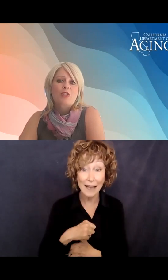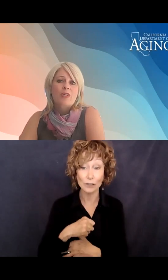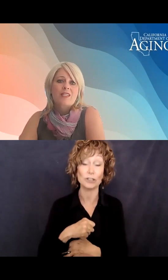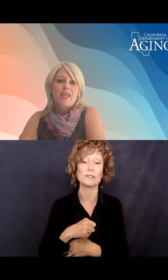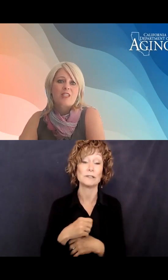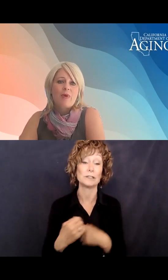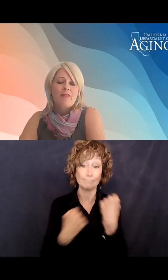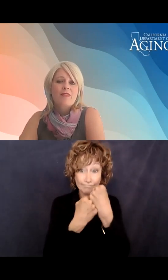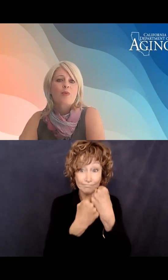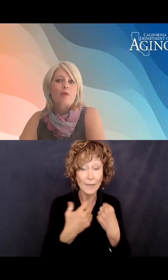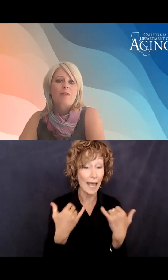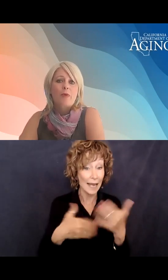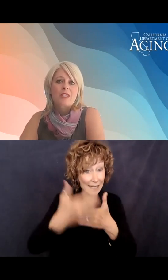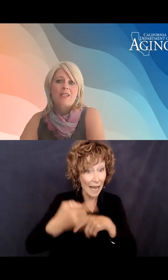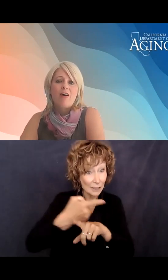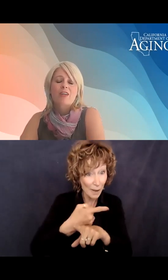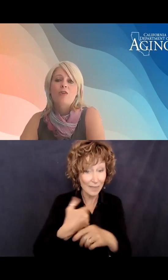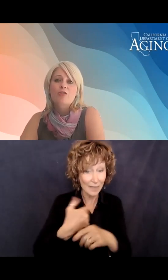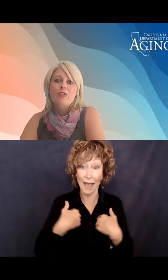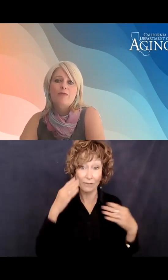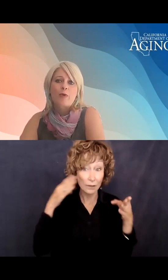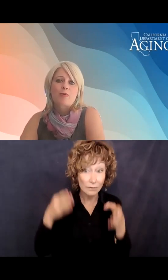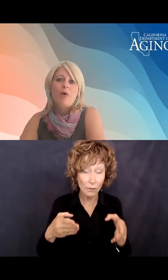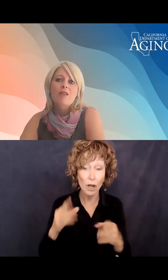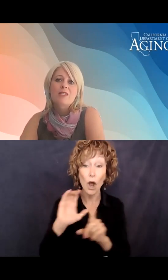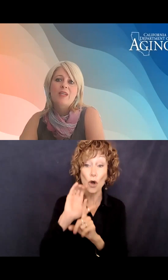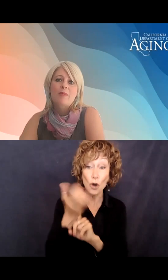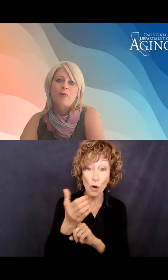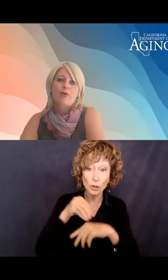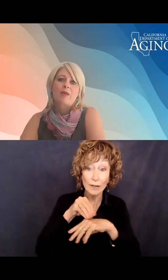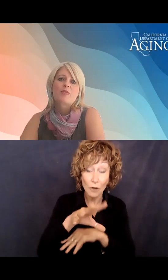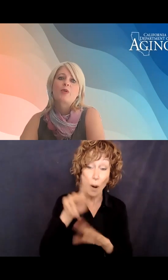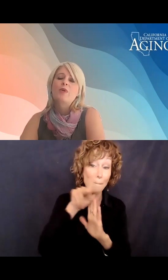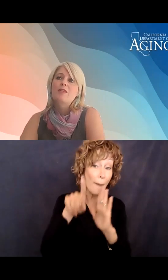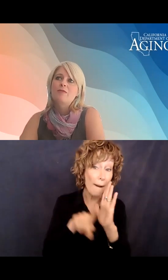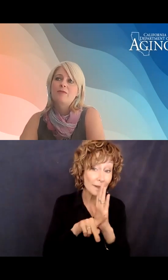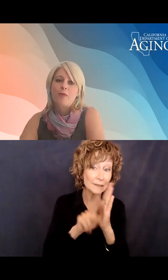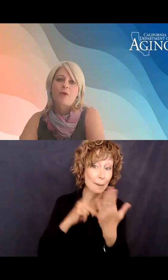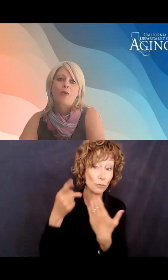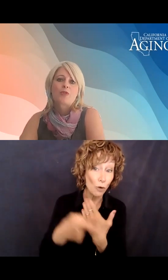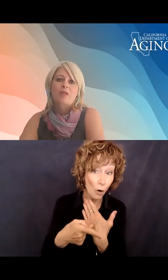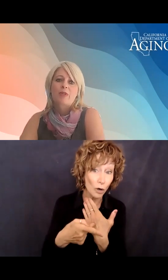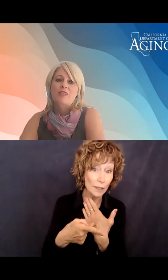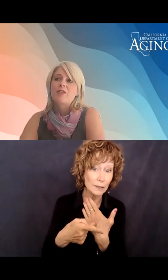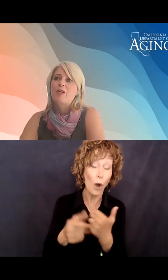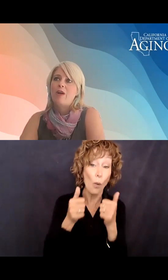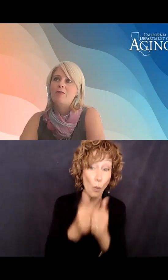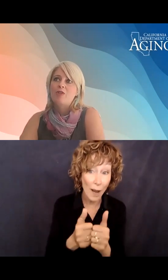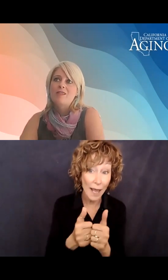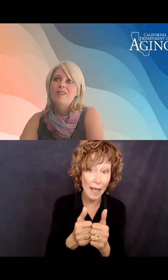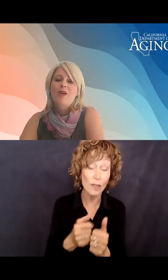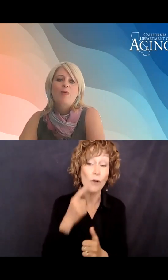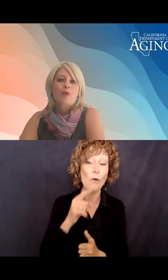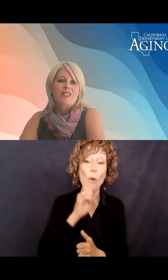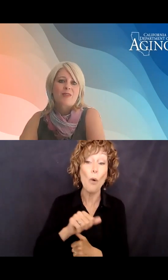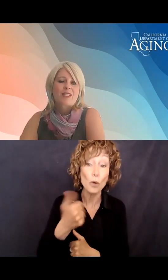hope you can join us next month. We will be focusing on culturally informed policy and programs with and for older immigrants and